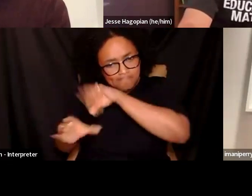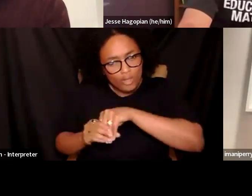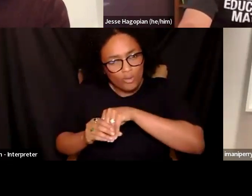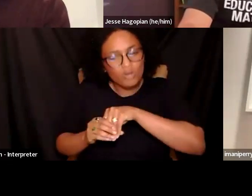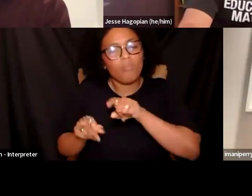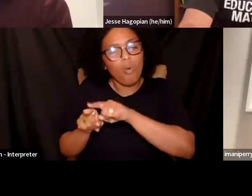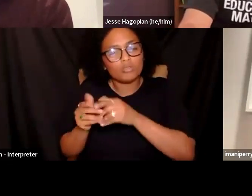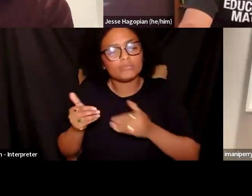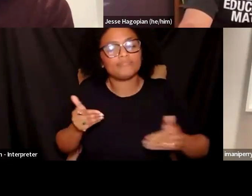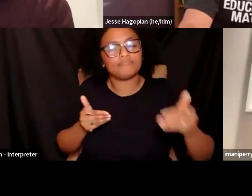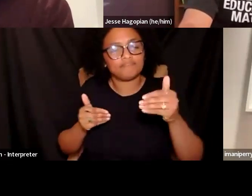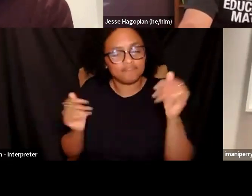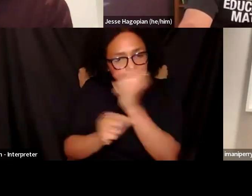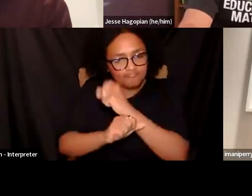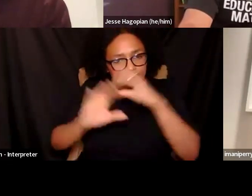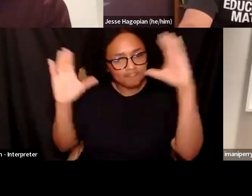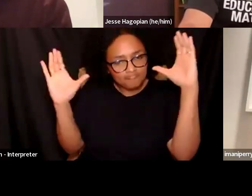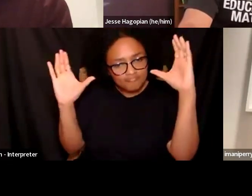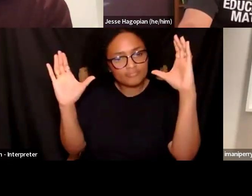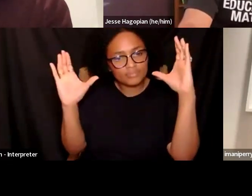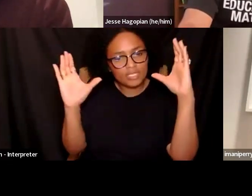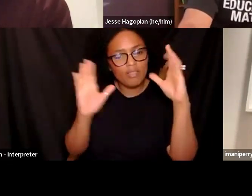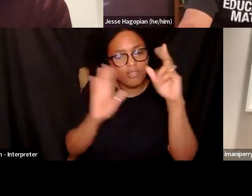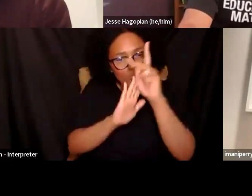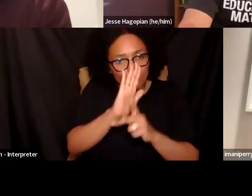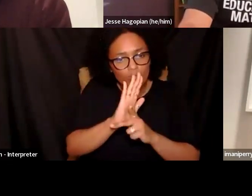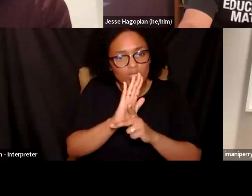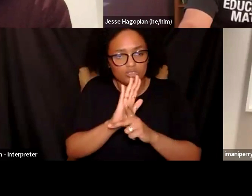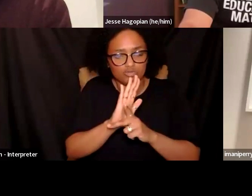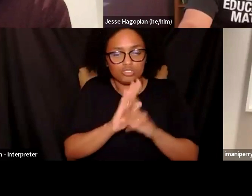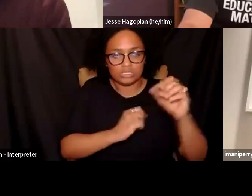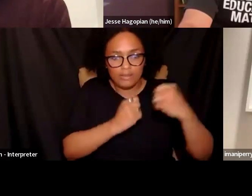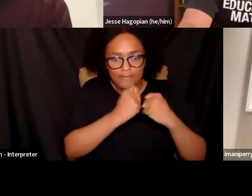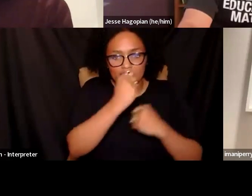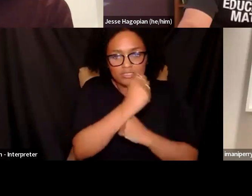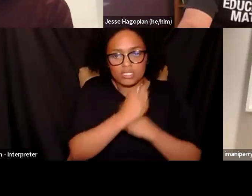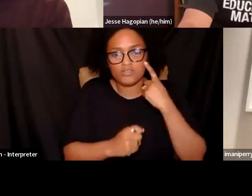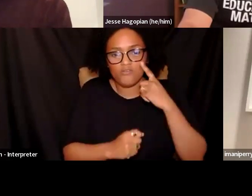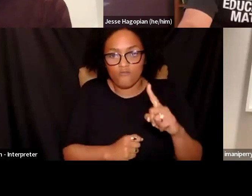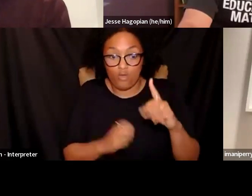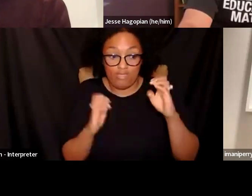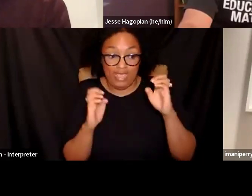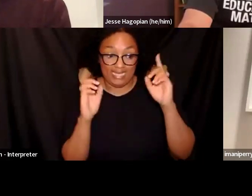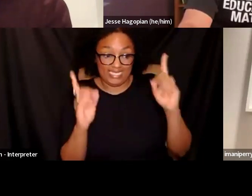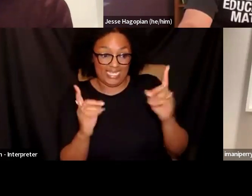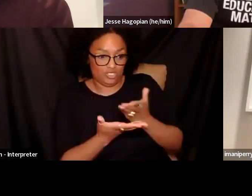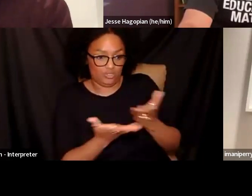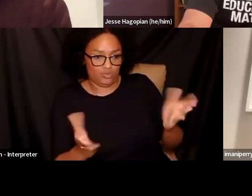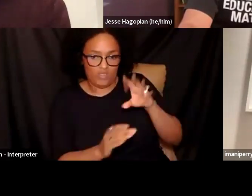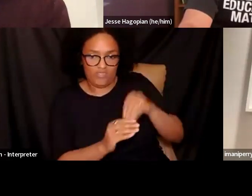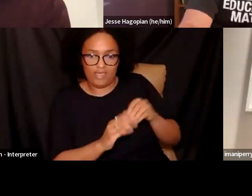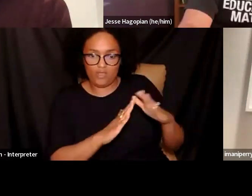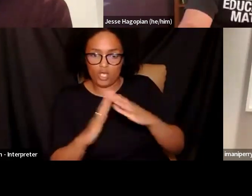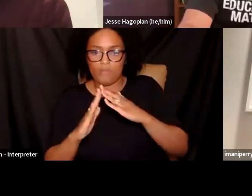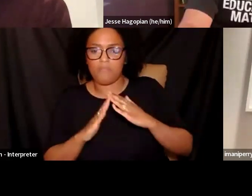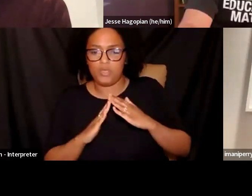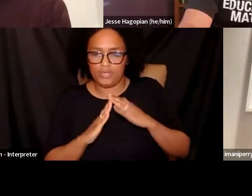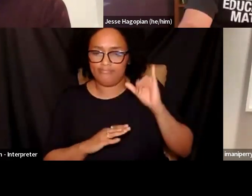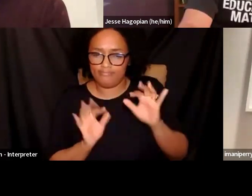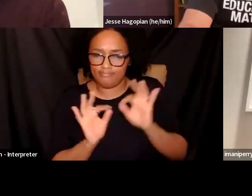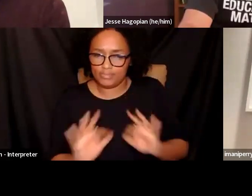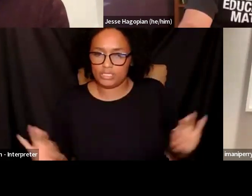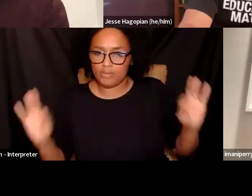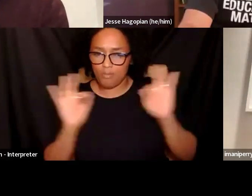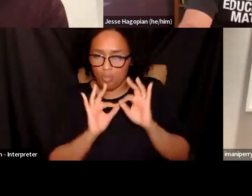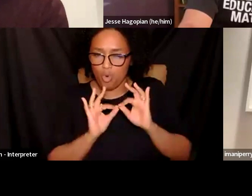standing on, that we're imagining is the kind of basis for the education that we want for our communities and for our loved ones. So that's one of the things that I